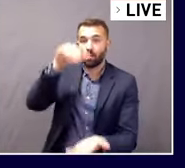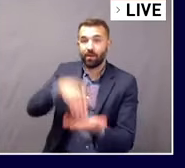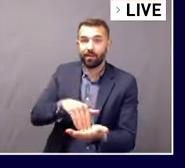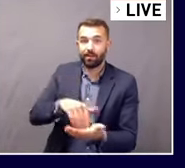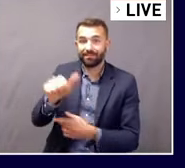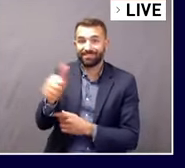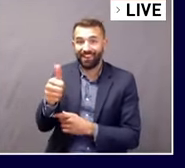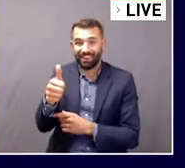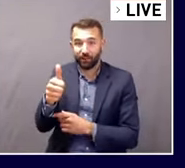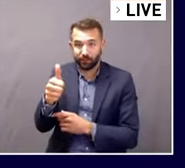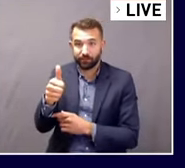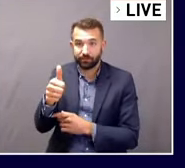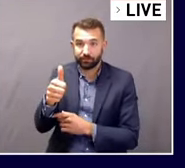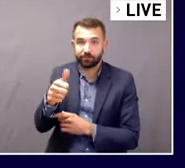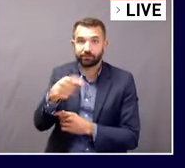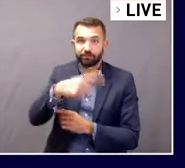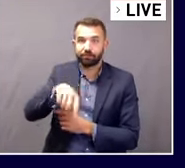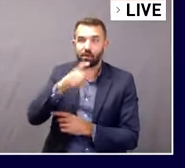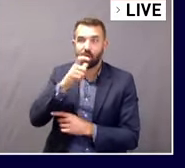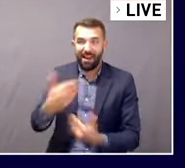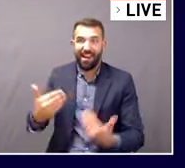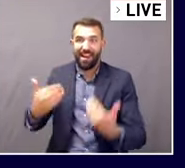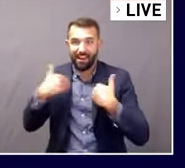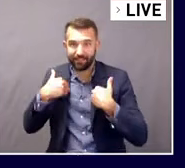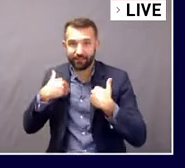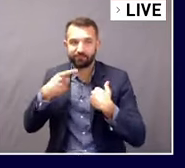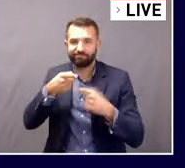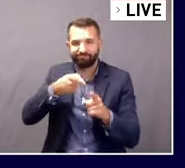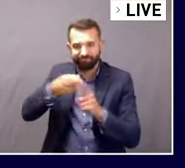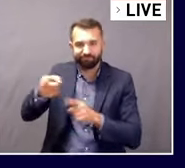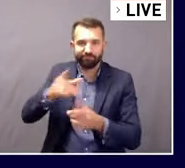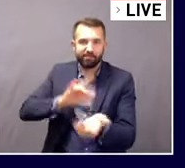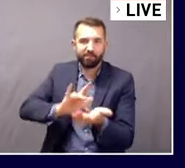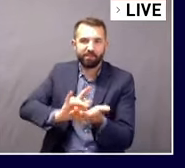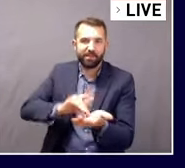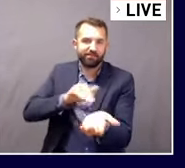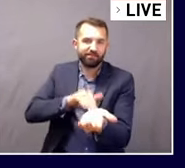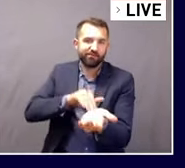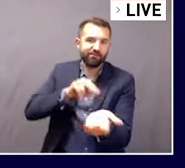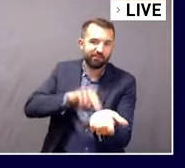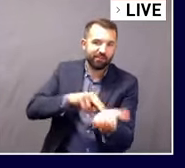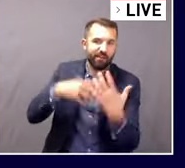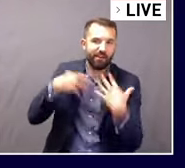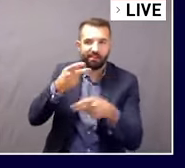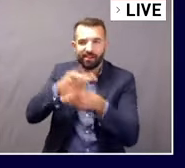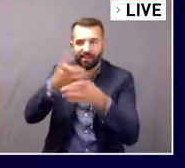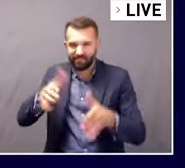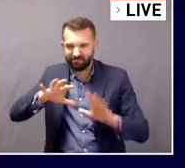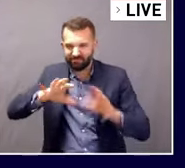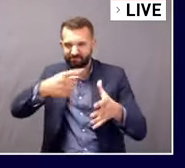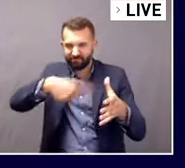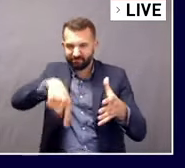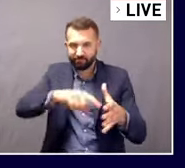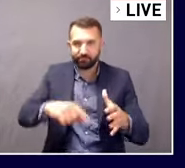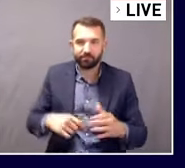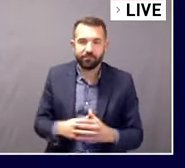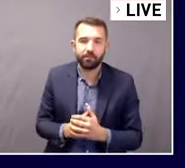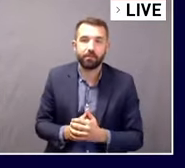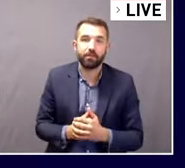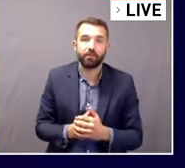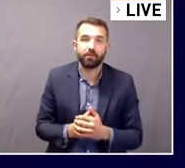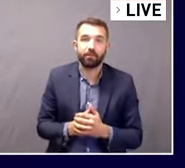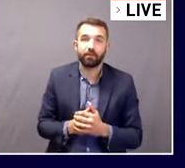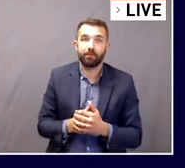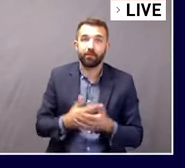are healthcare workers. I'd like to turn next to some of the outbreaks that Maine CDC is most actively working on